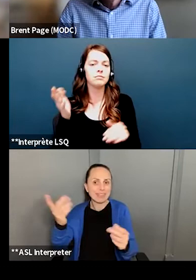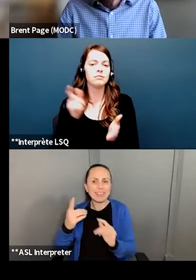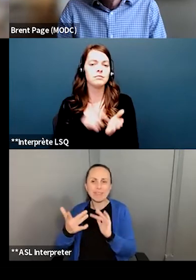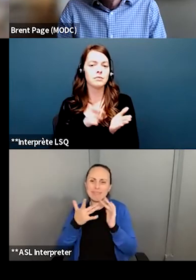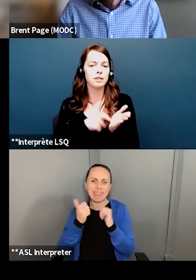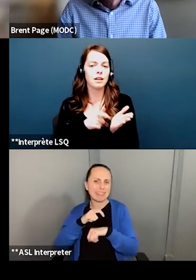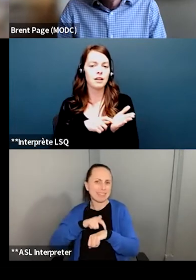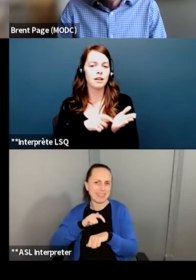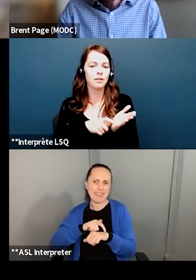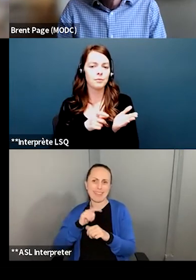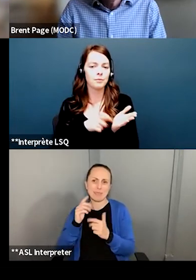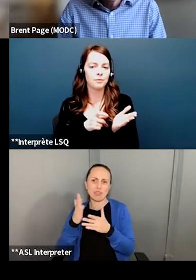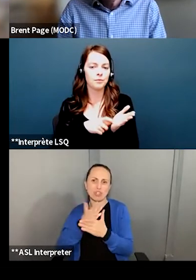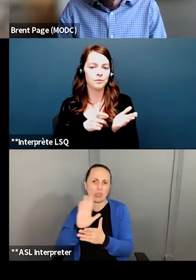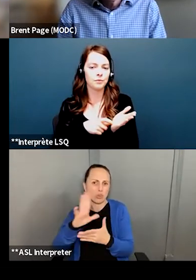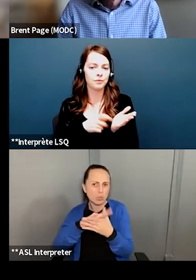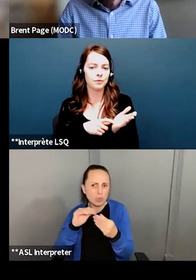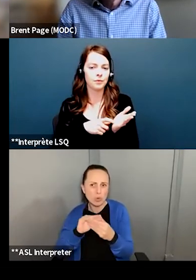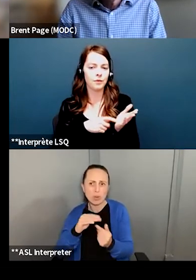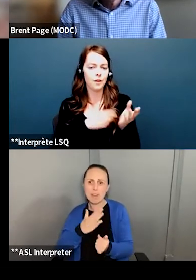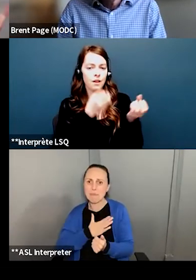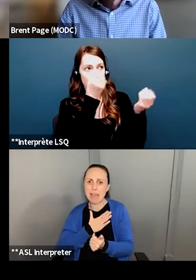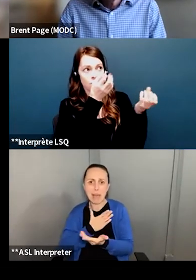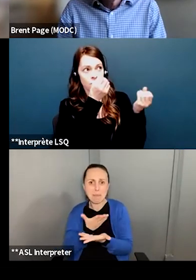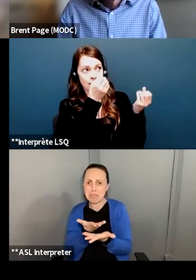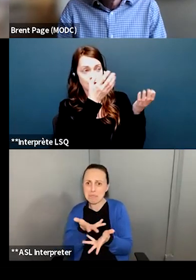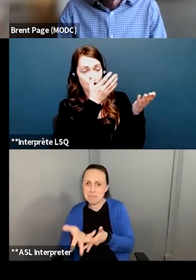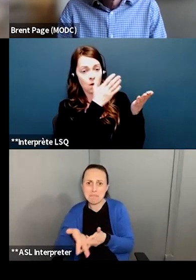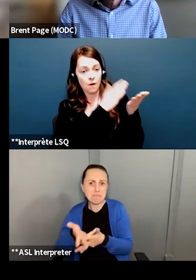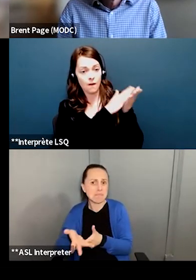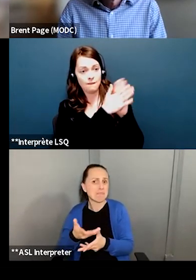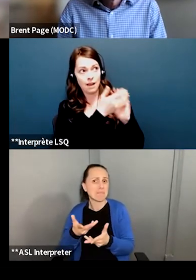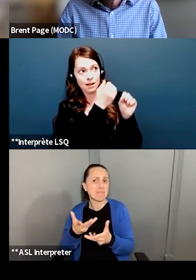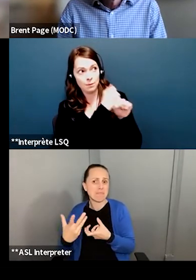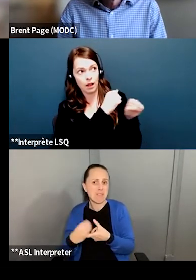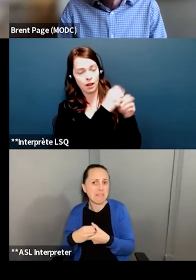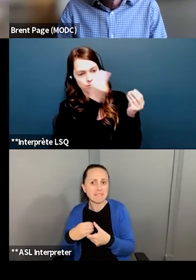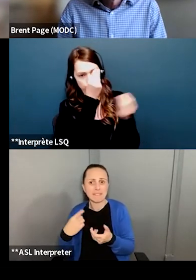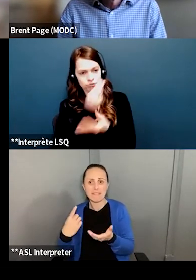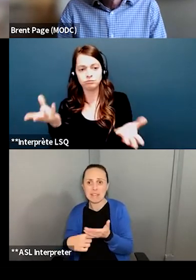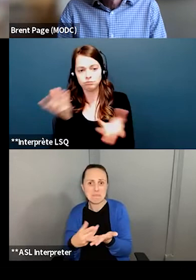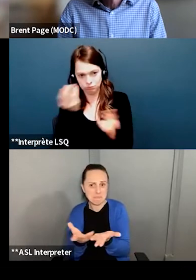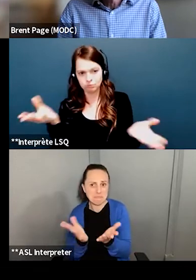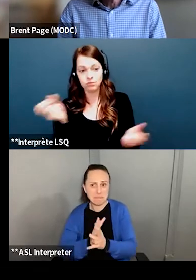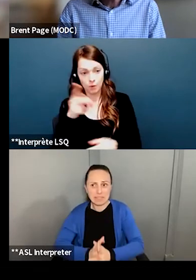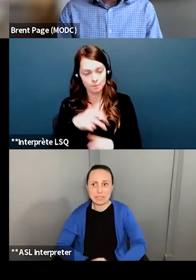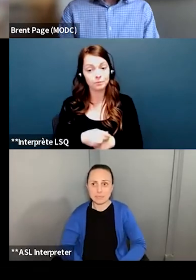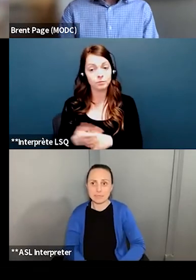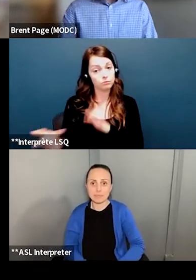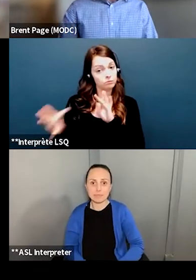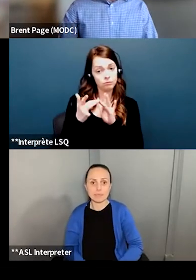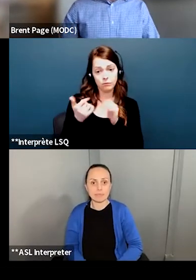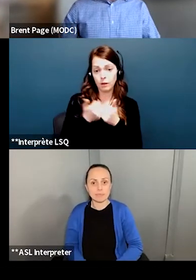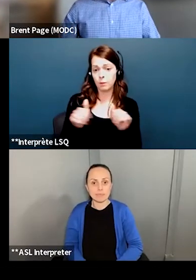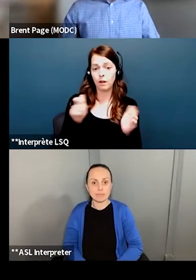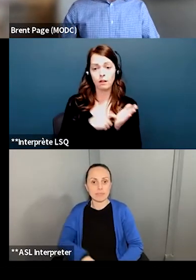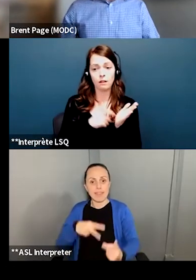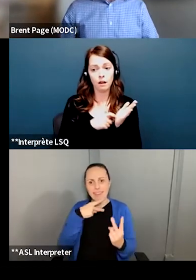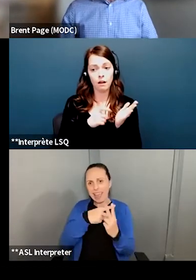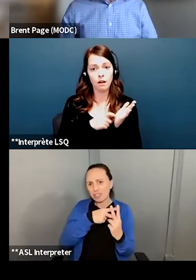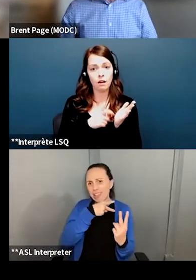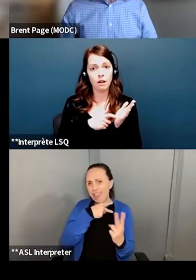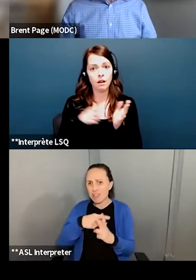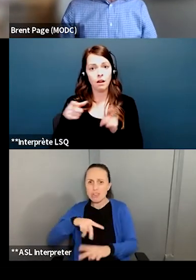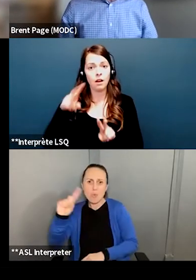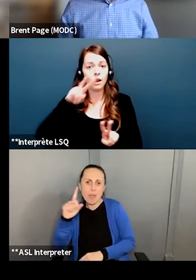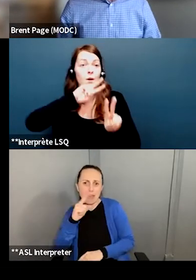share your stories with us. And I'm happy to speak with you and to take part in today. So hashtag Where's